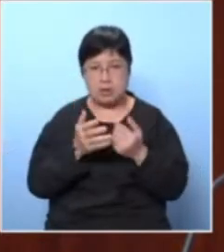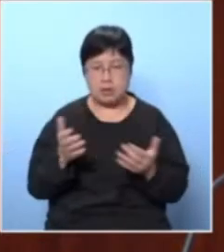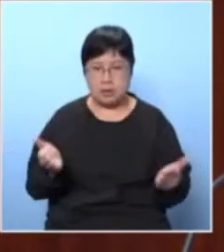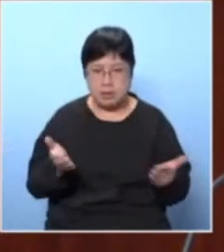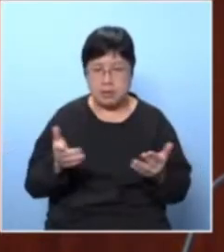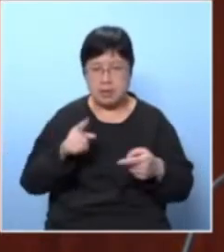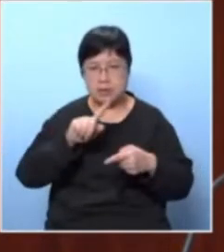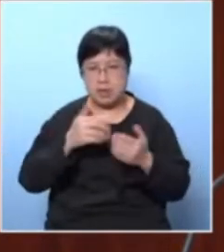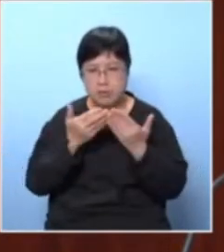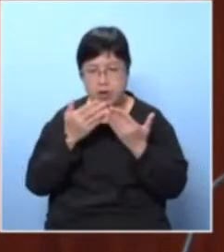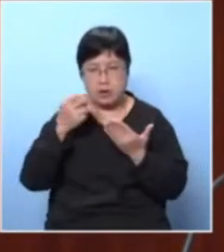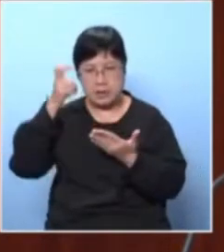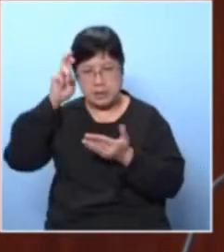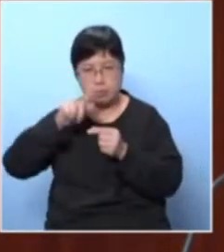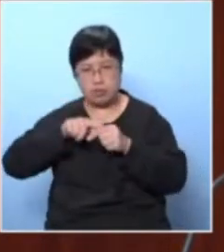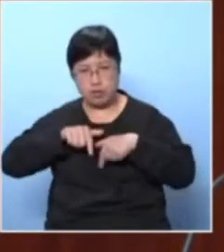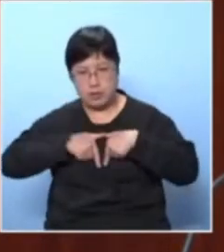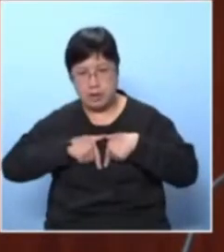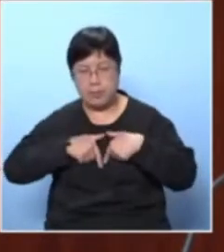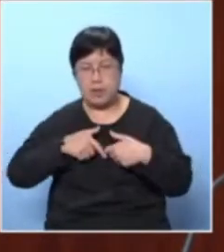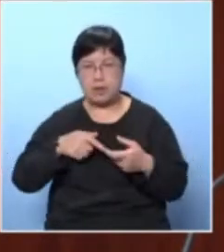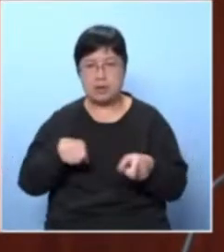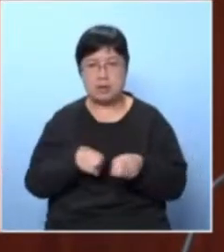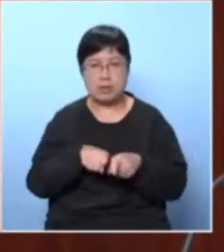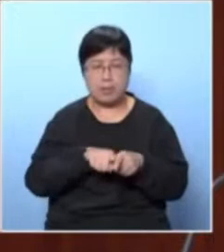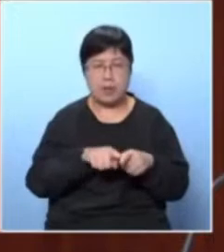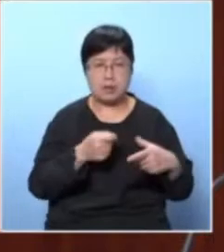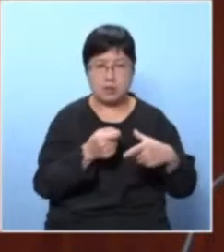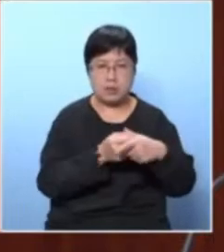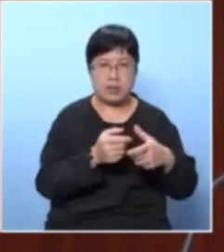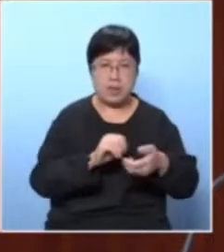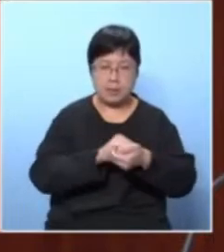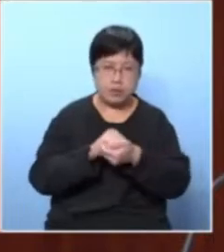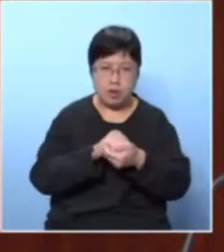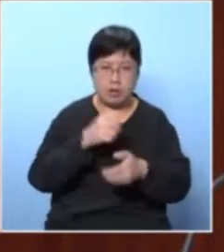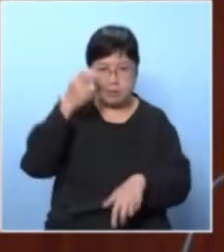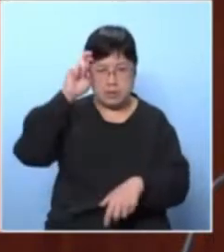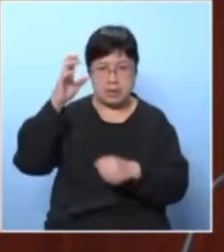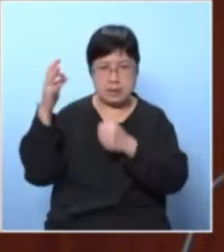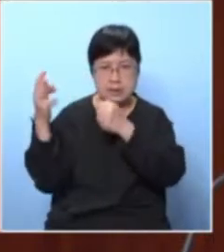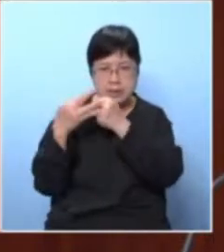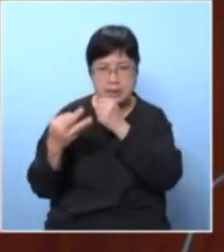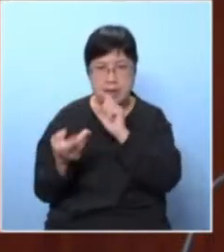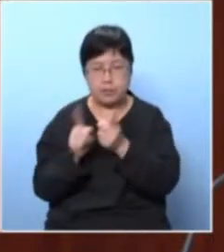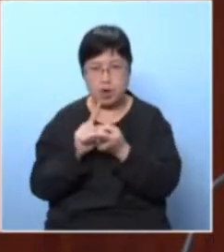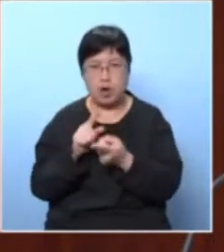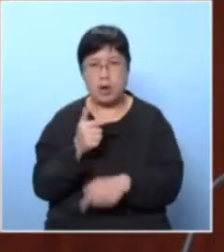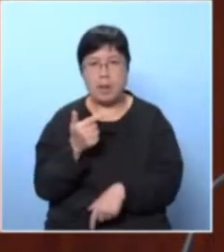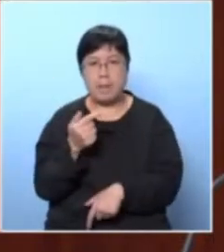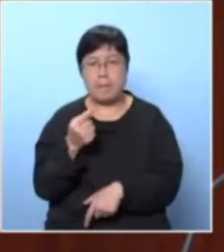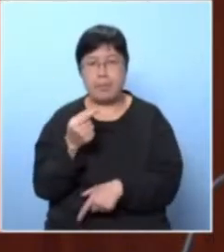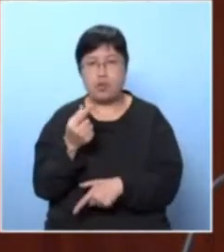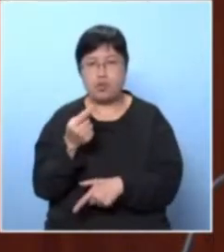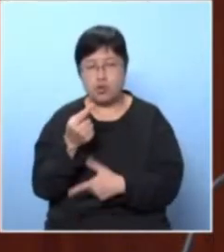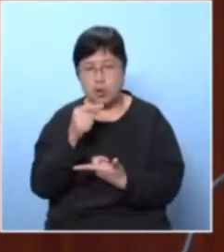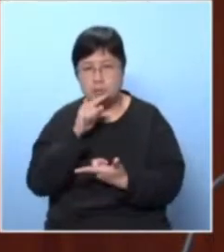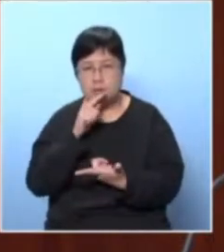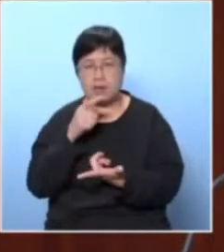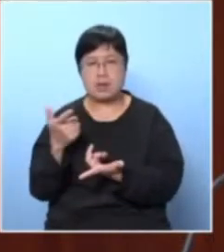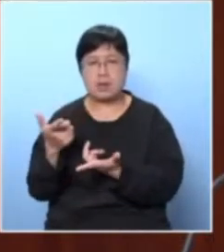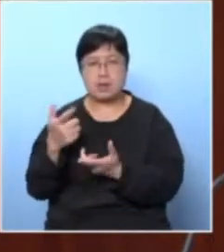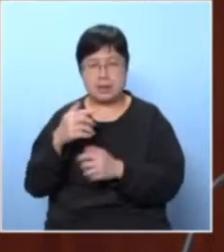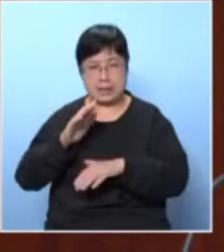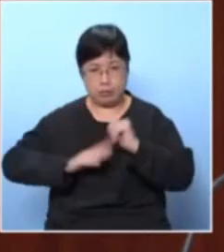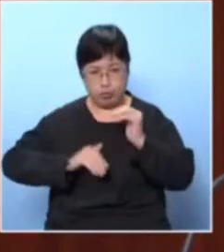year to lead and facilitate collaboration among universities, R&D centers, and the industry, which will include exploring the